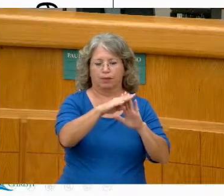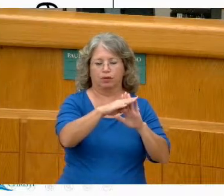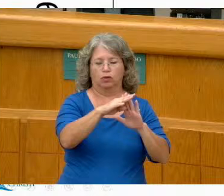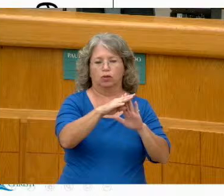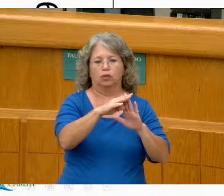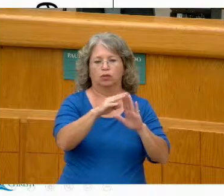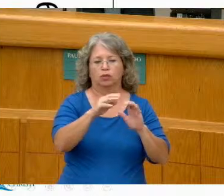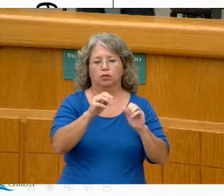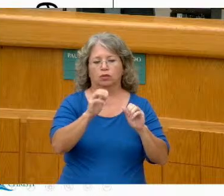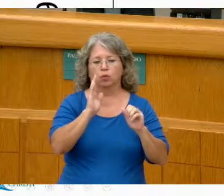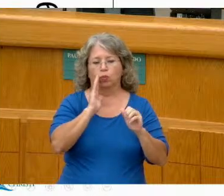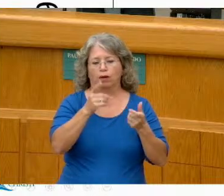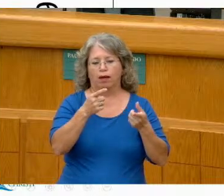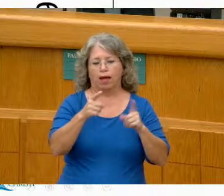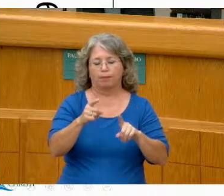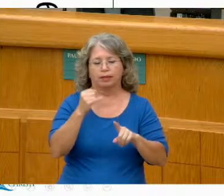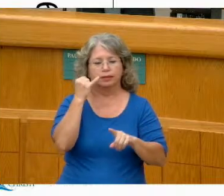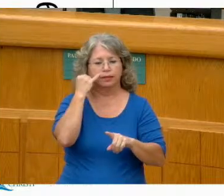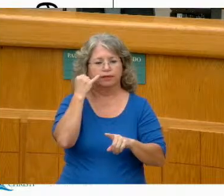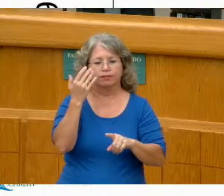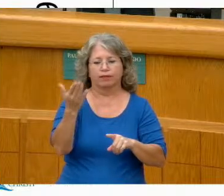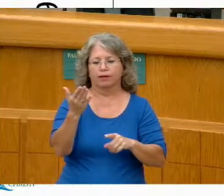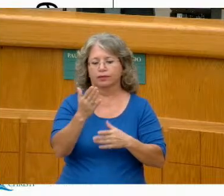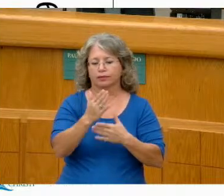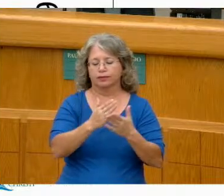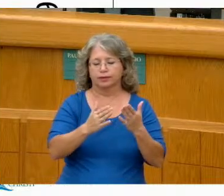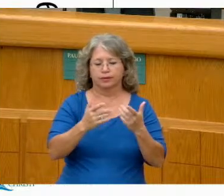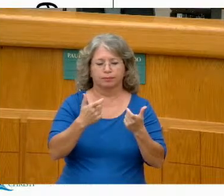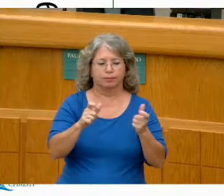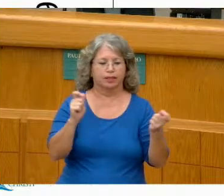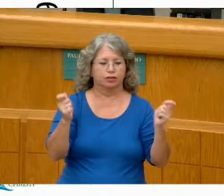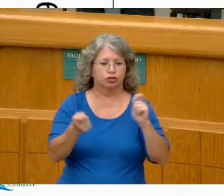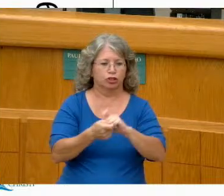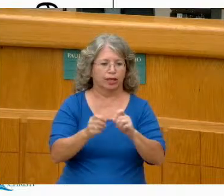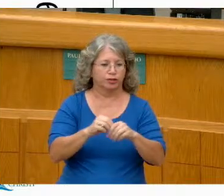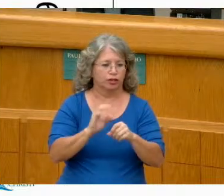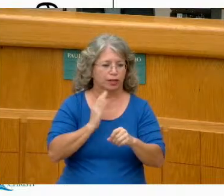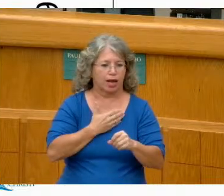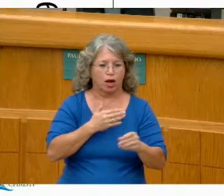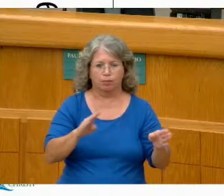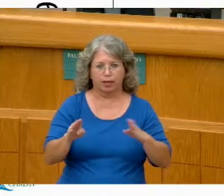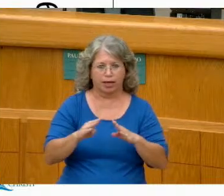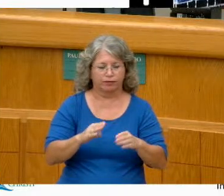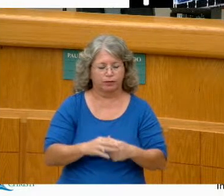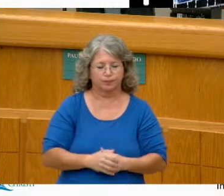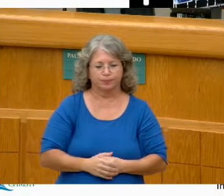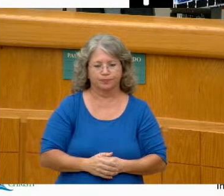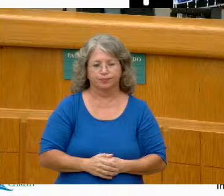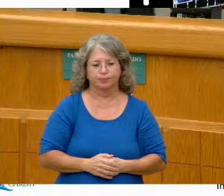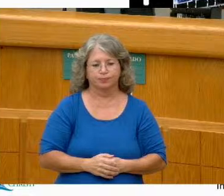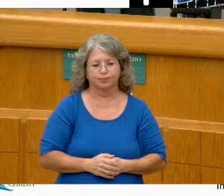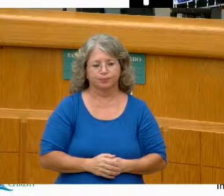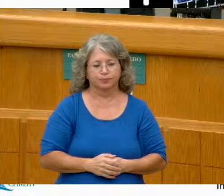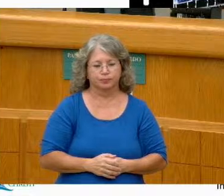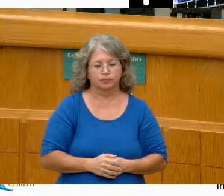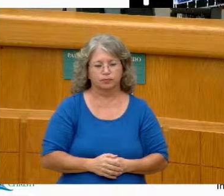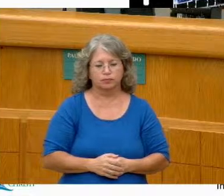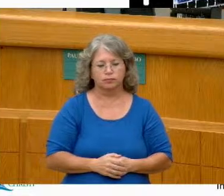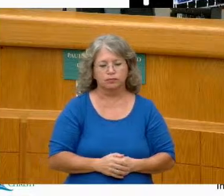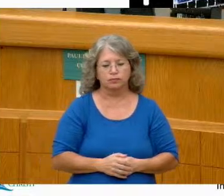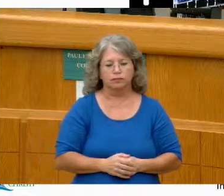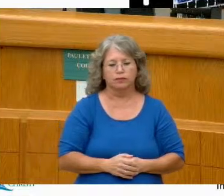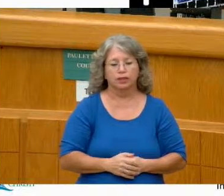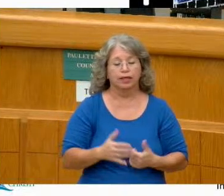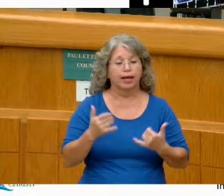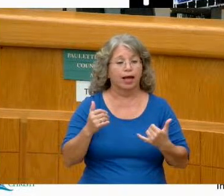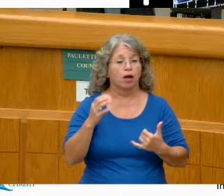happen if there was a major change in our behavior, which doesn't seem to be happening. Okay, moving forward with the